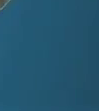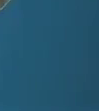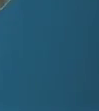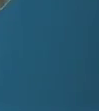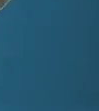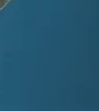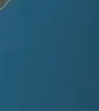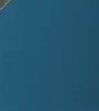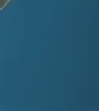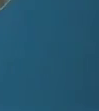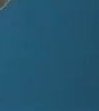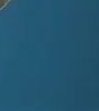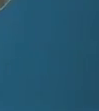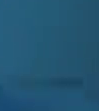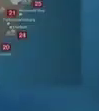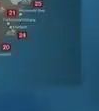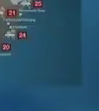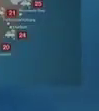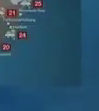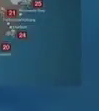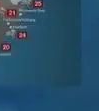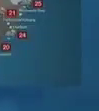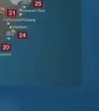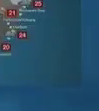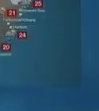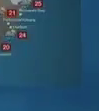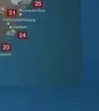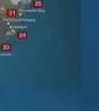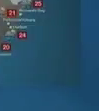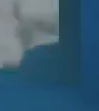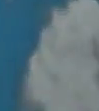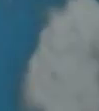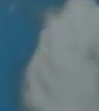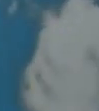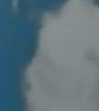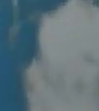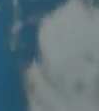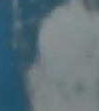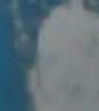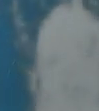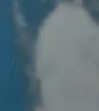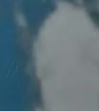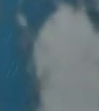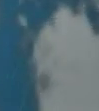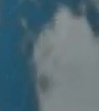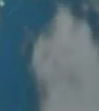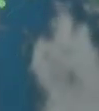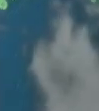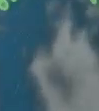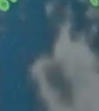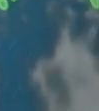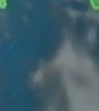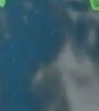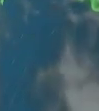Cape. And these clouds here are not going to be giving us any rain over those parts of the country tonight. Now, on Wednesday, we are going to see this cold